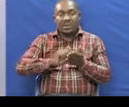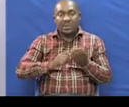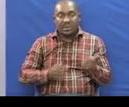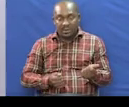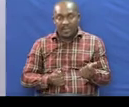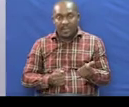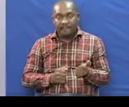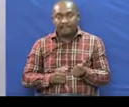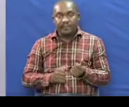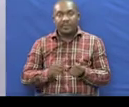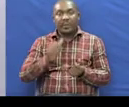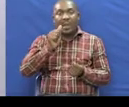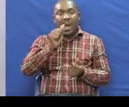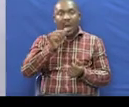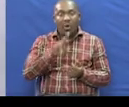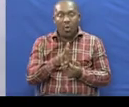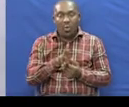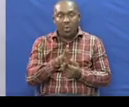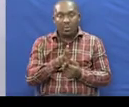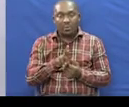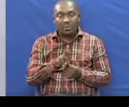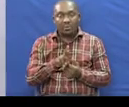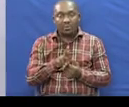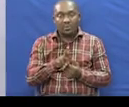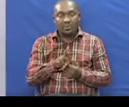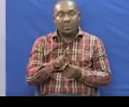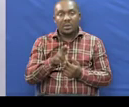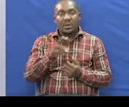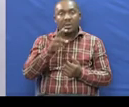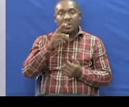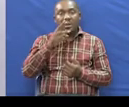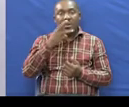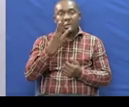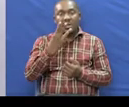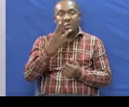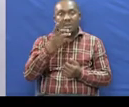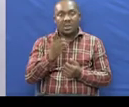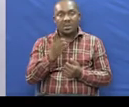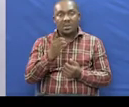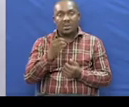the reason is due to extra stability of half-filled